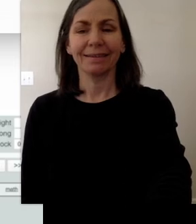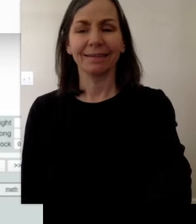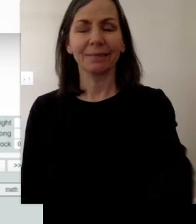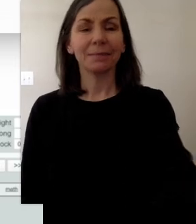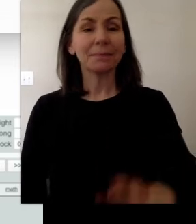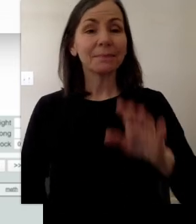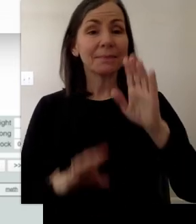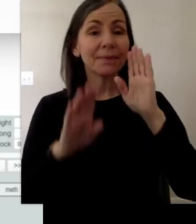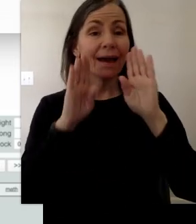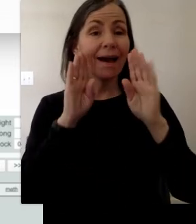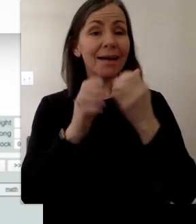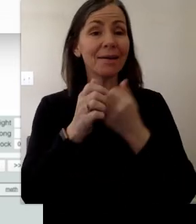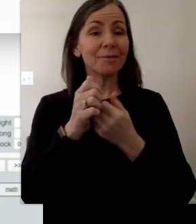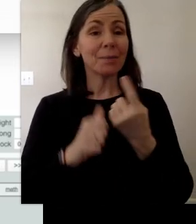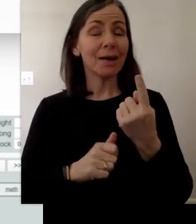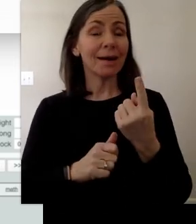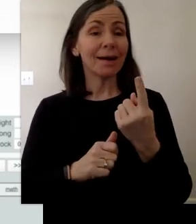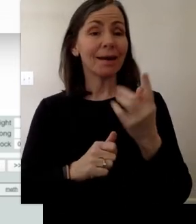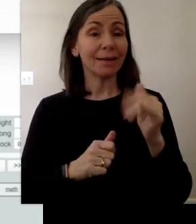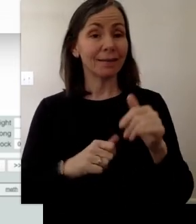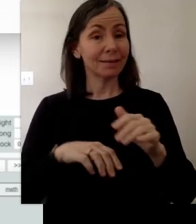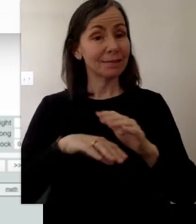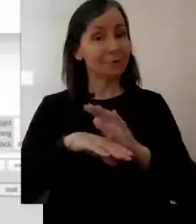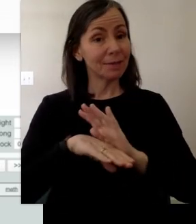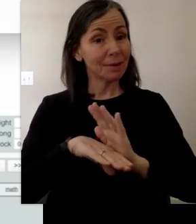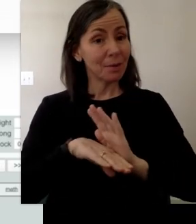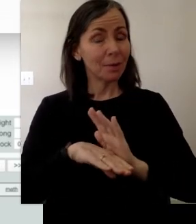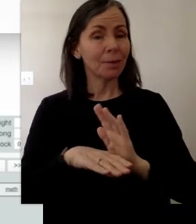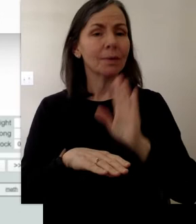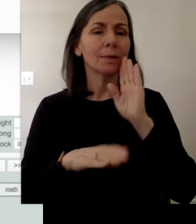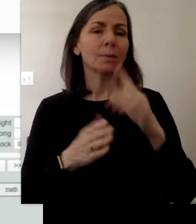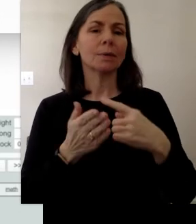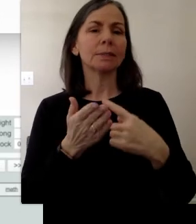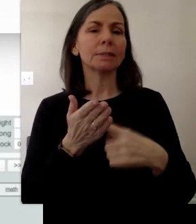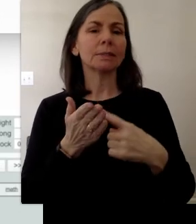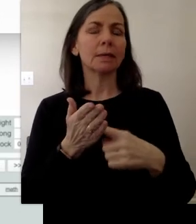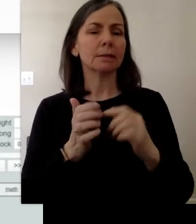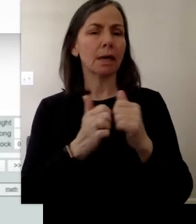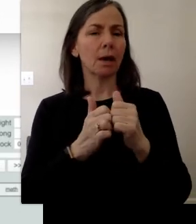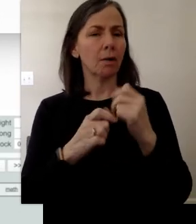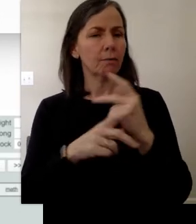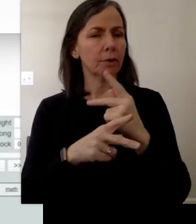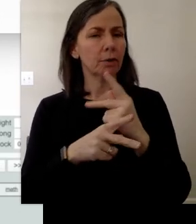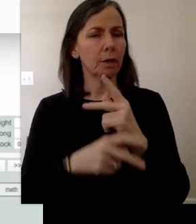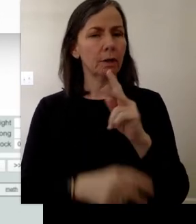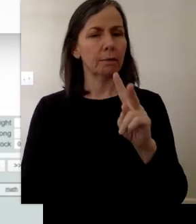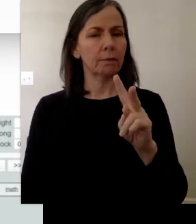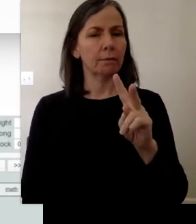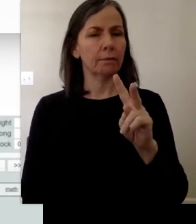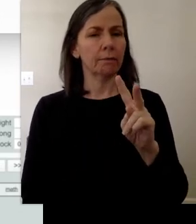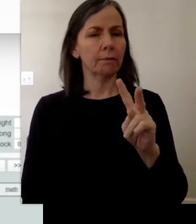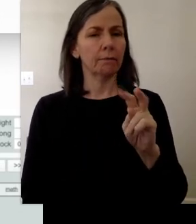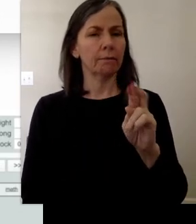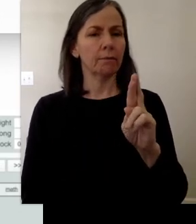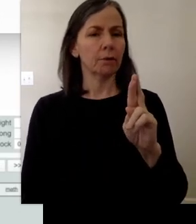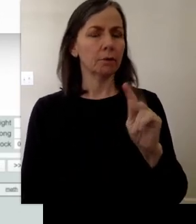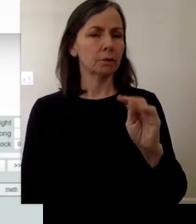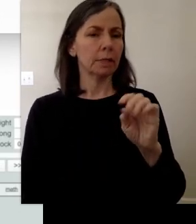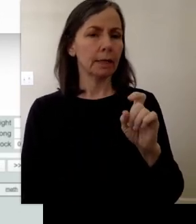Hi everybody. In this video we will be talking about how to find the vertex and how to find the axis of